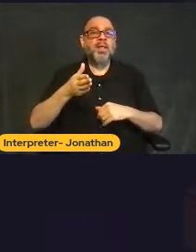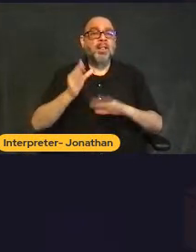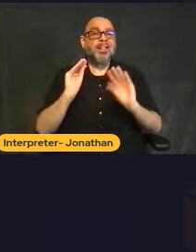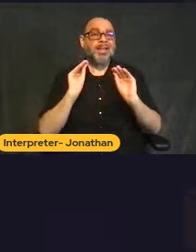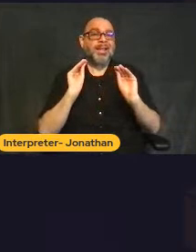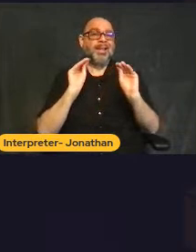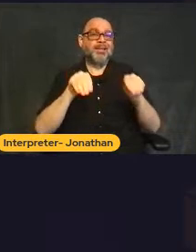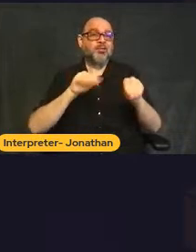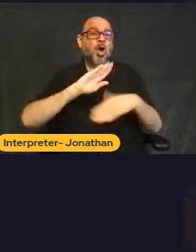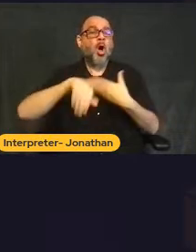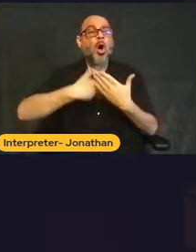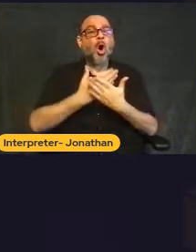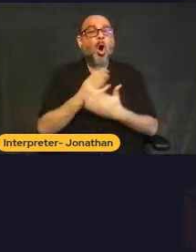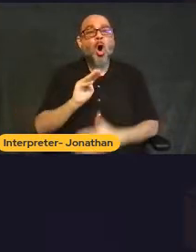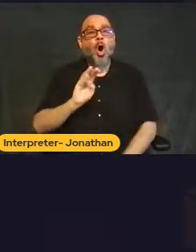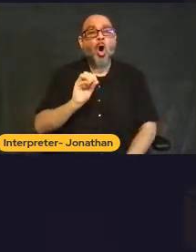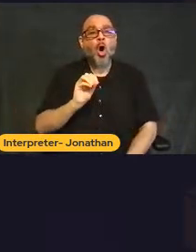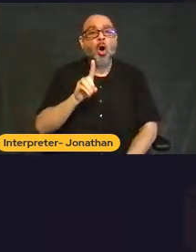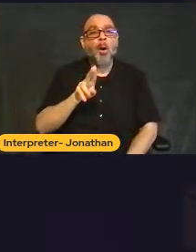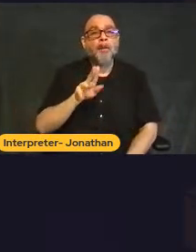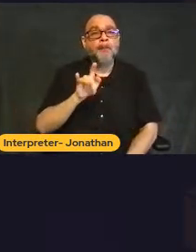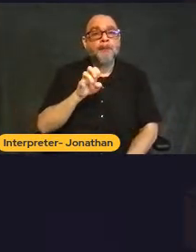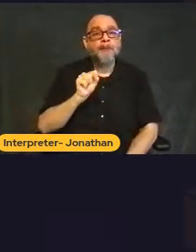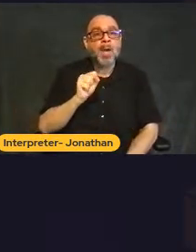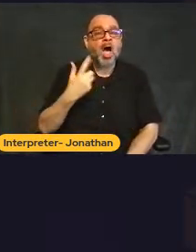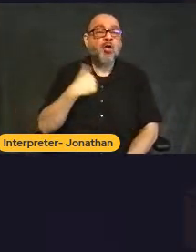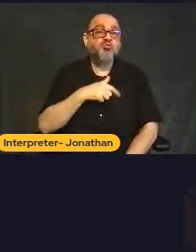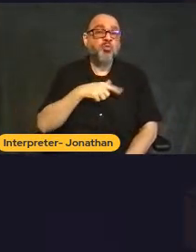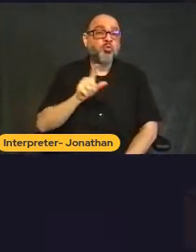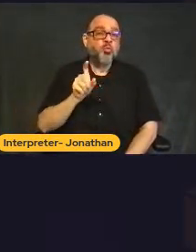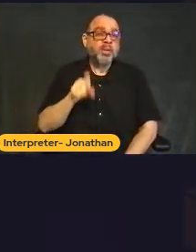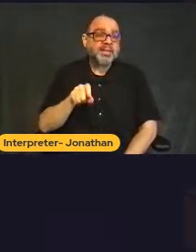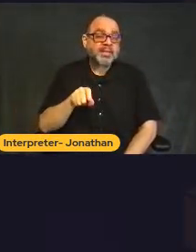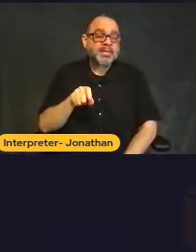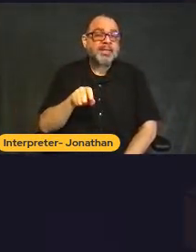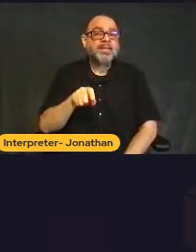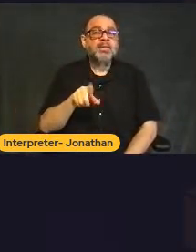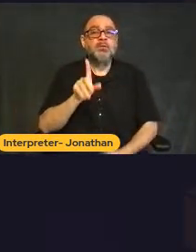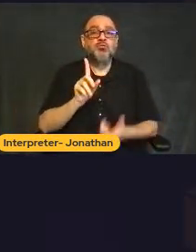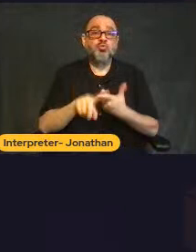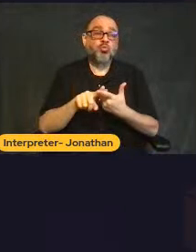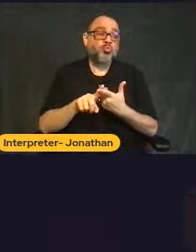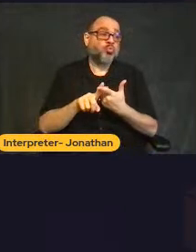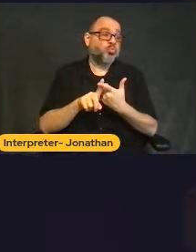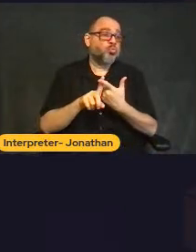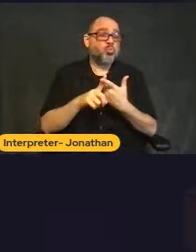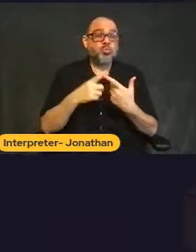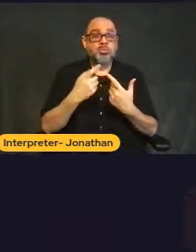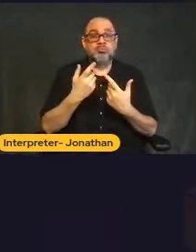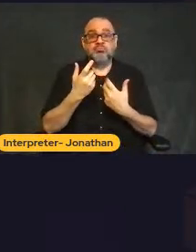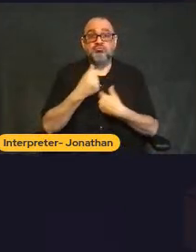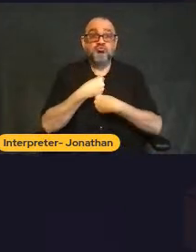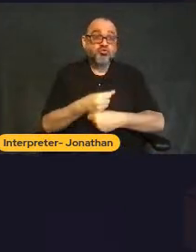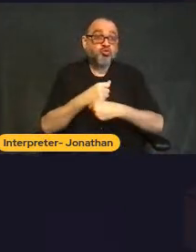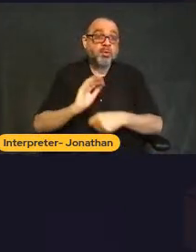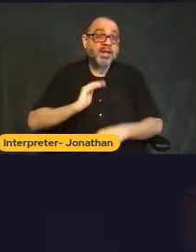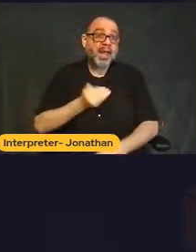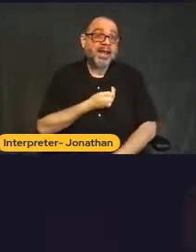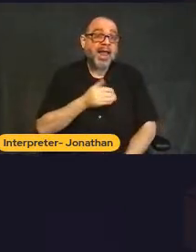all of the modules that we will be needing to create our infrastructure